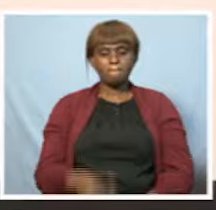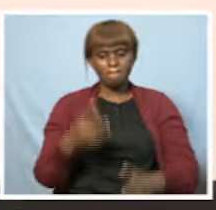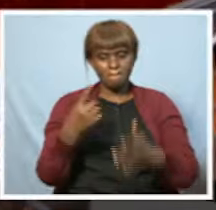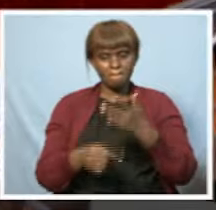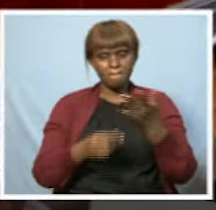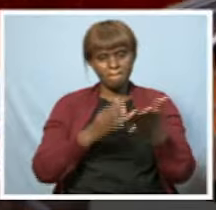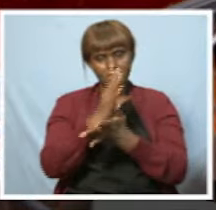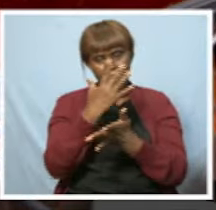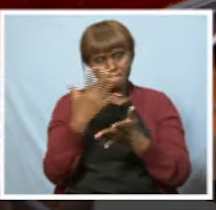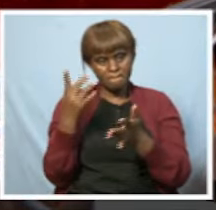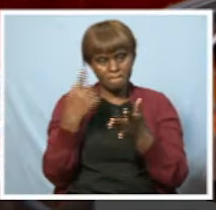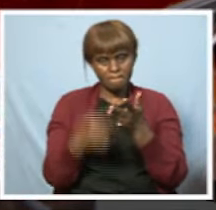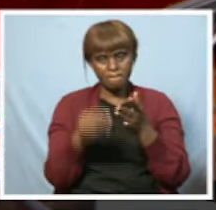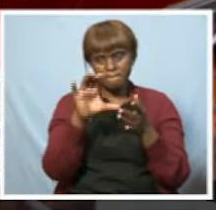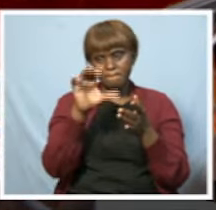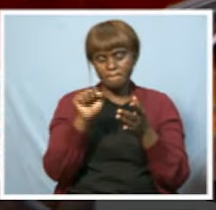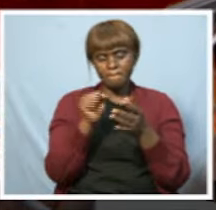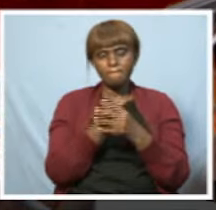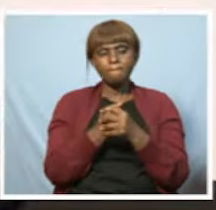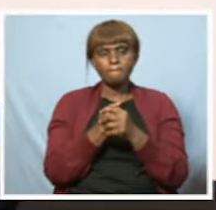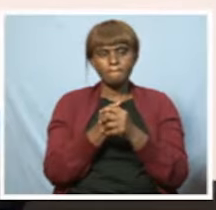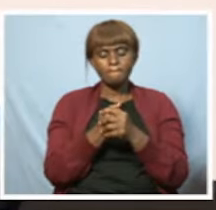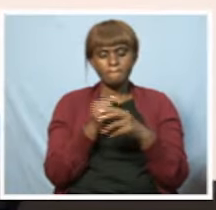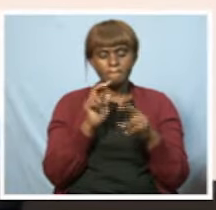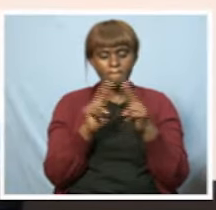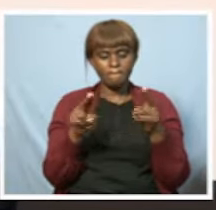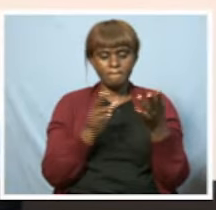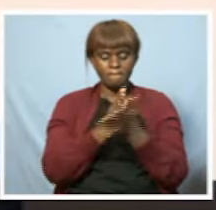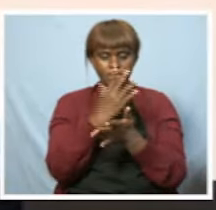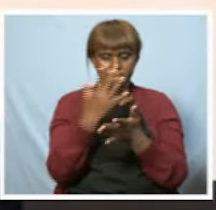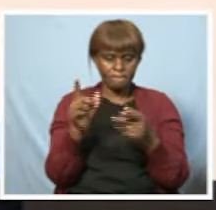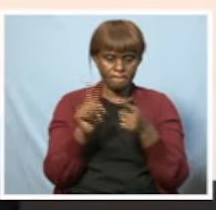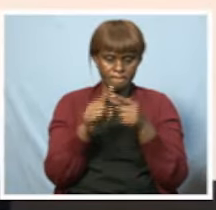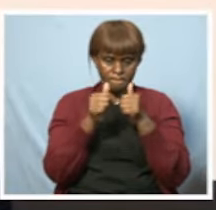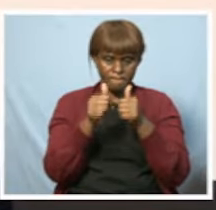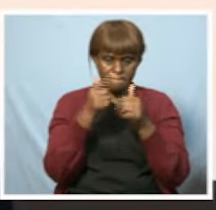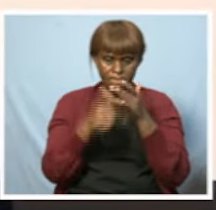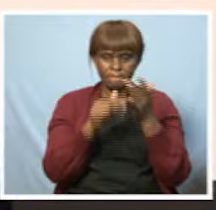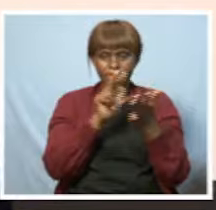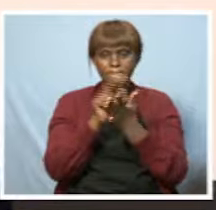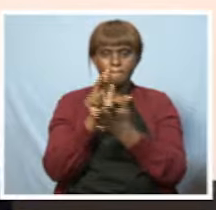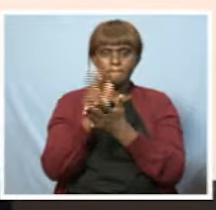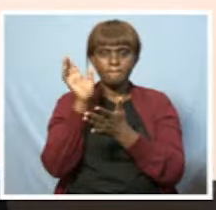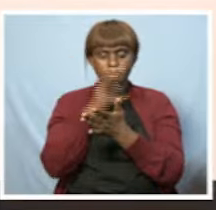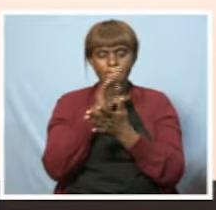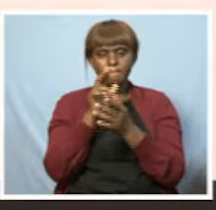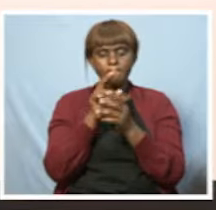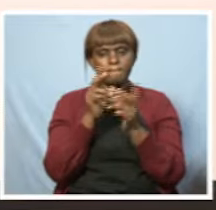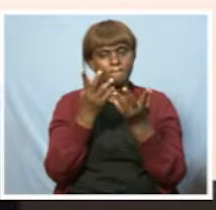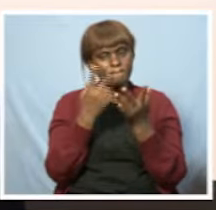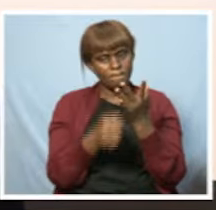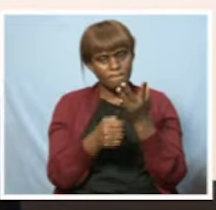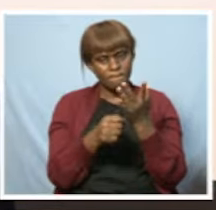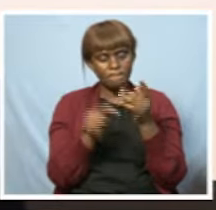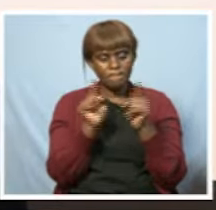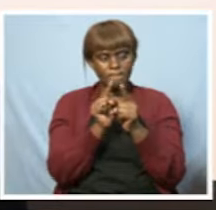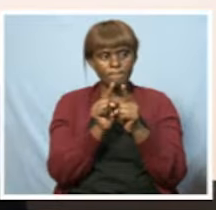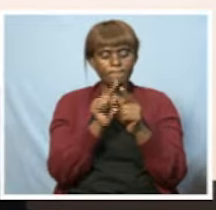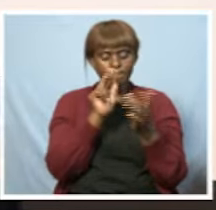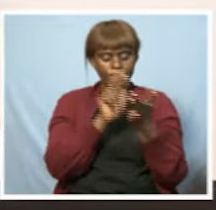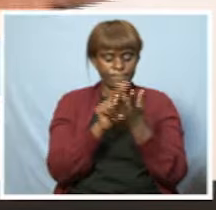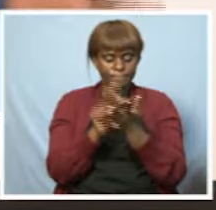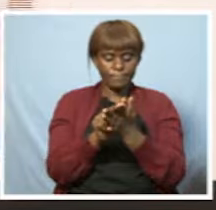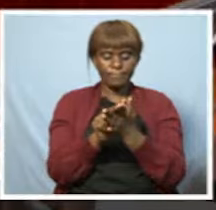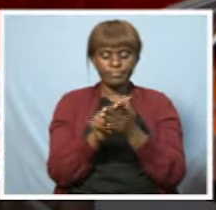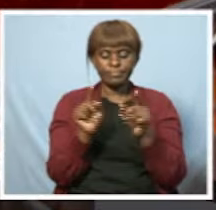is the right thing, CS? Chair, the right thing is to follow what has been approved. So And what was submitted, you are approved.